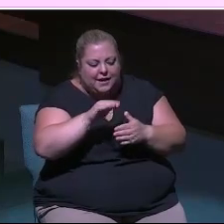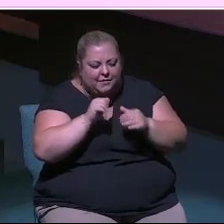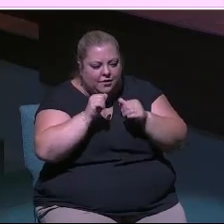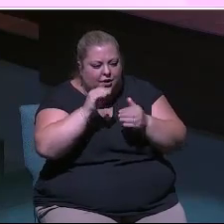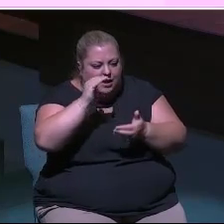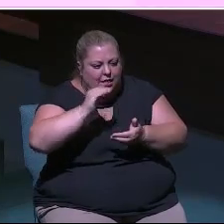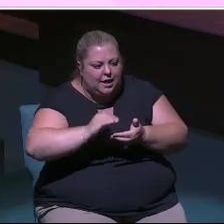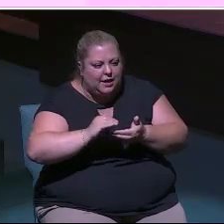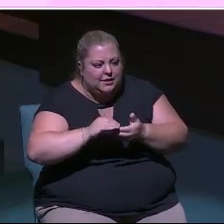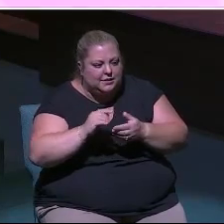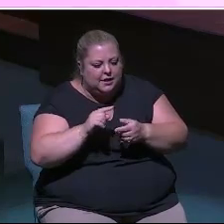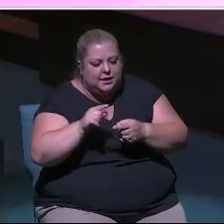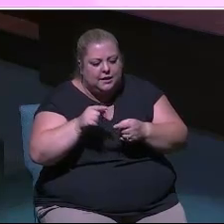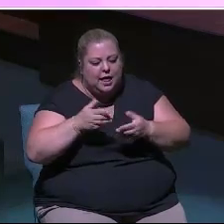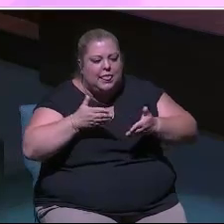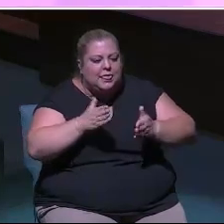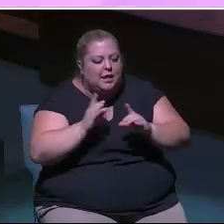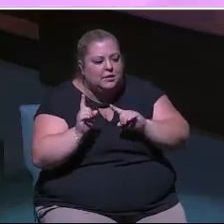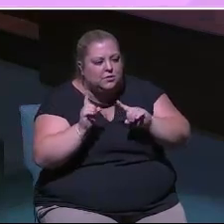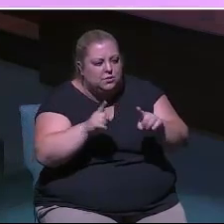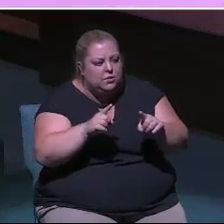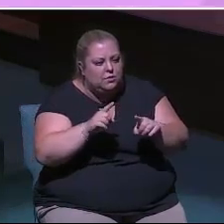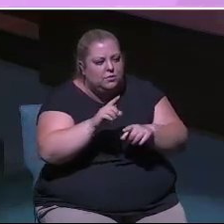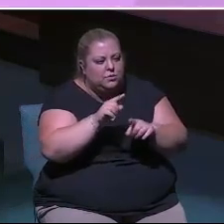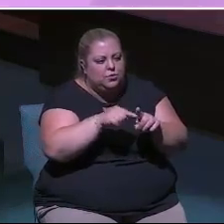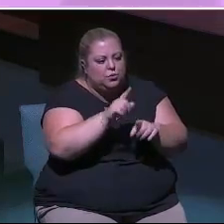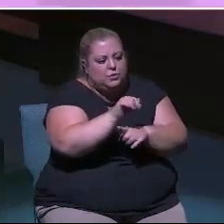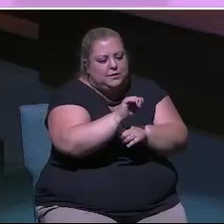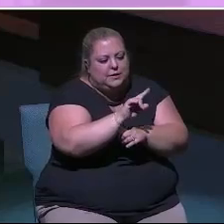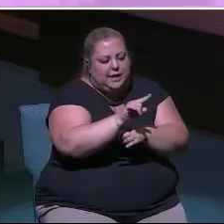him. Nothing.